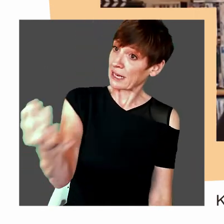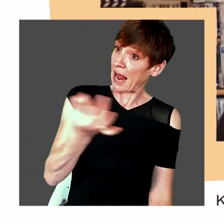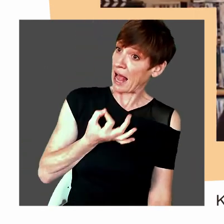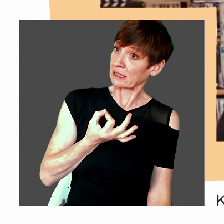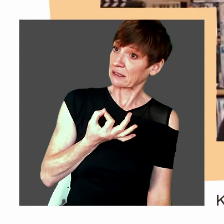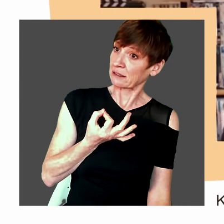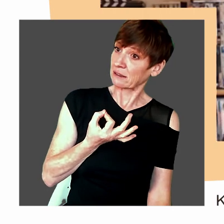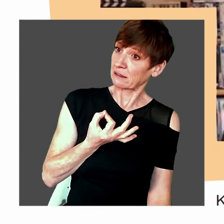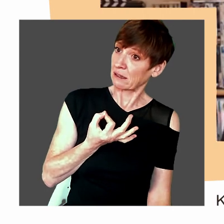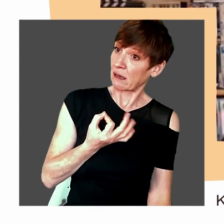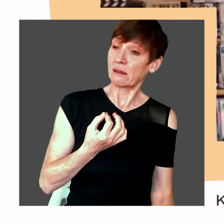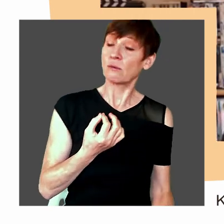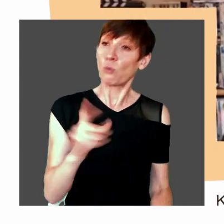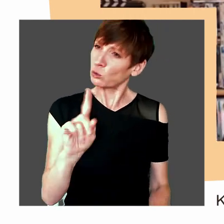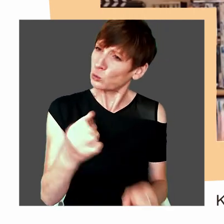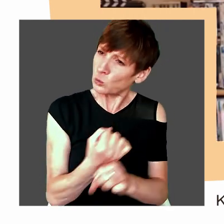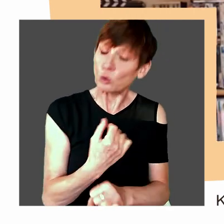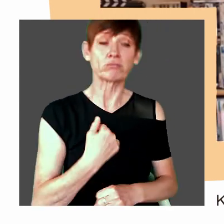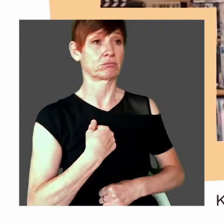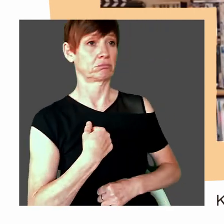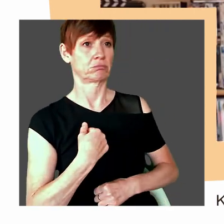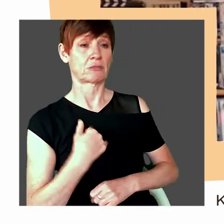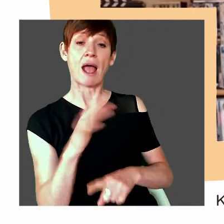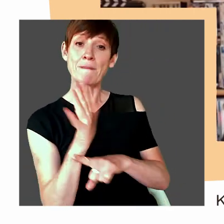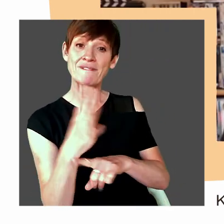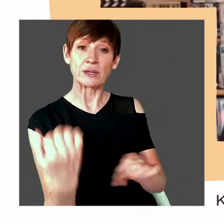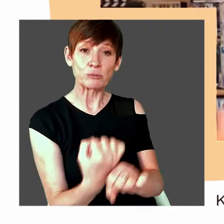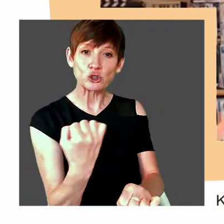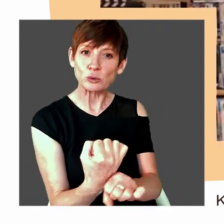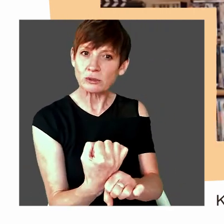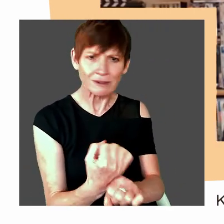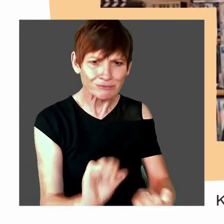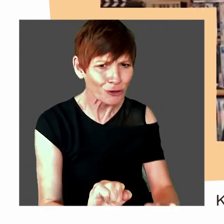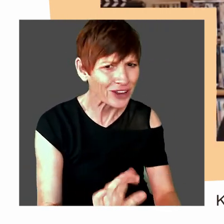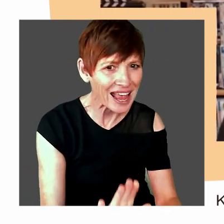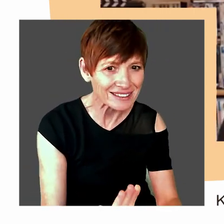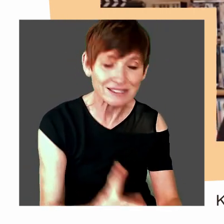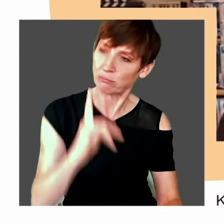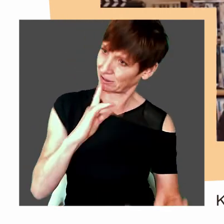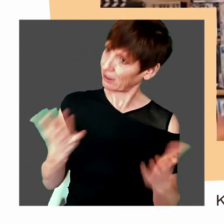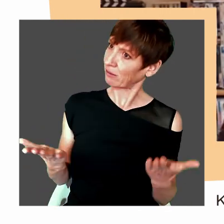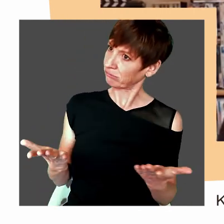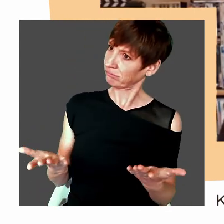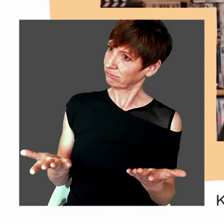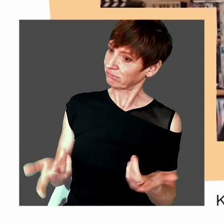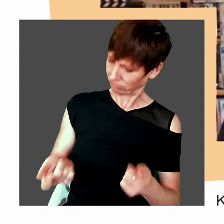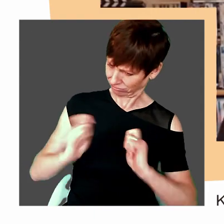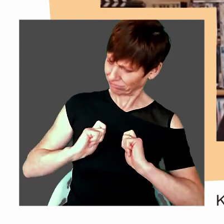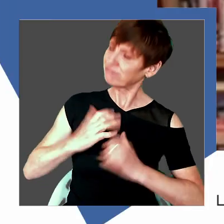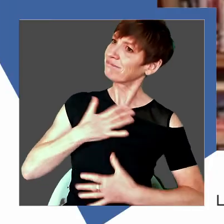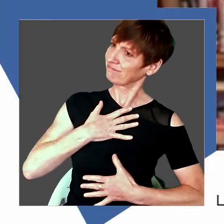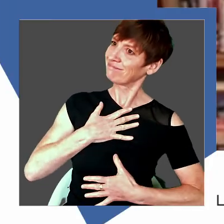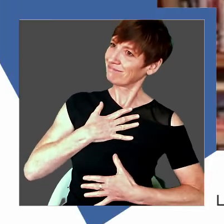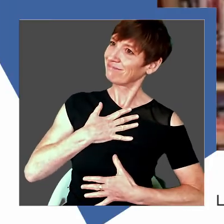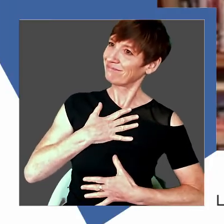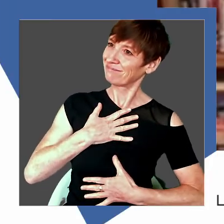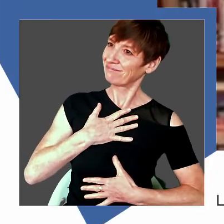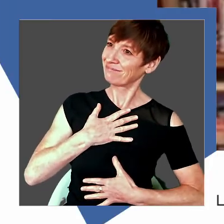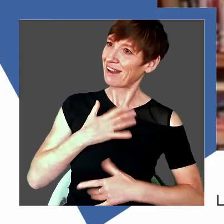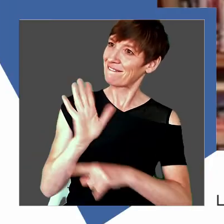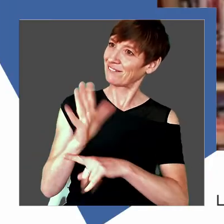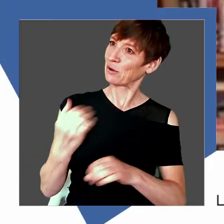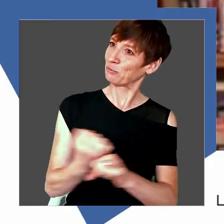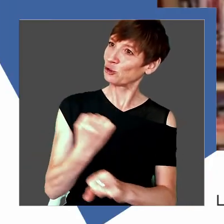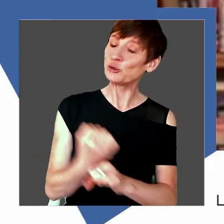film producer, even though I'm not quite there yet. I'm just going to own it and say what I want to be and act like that is